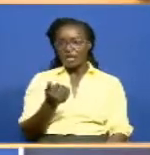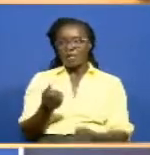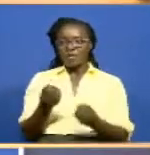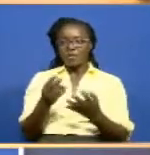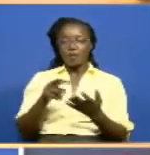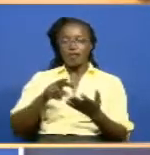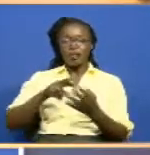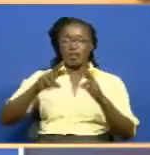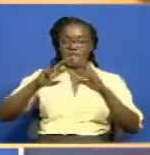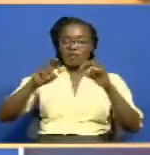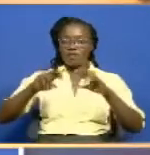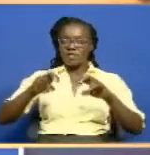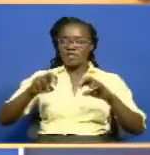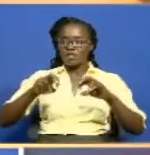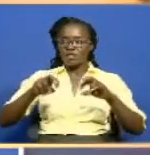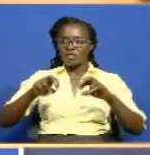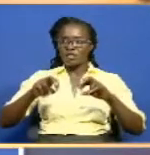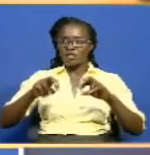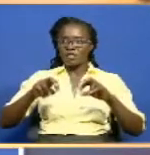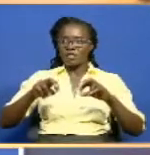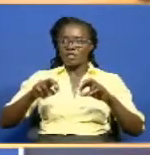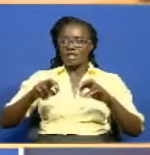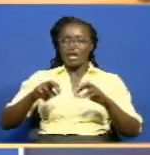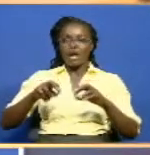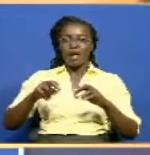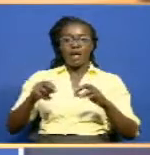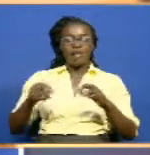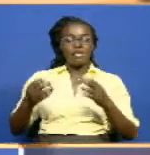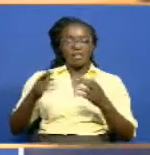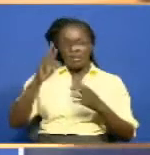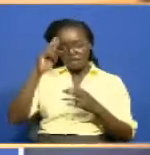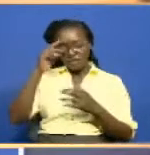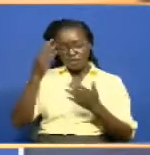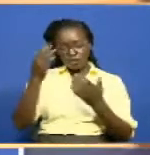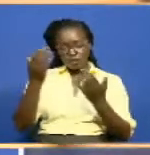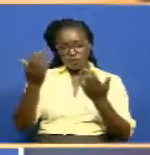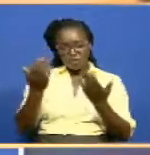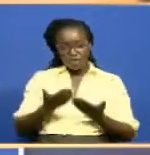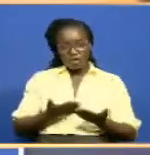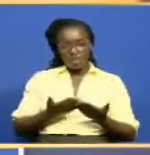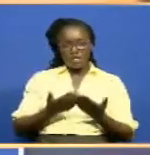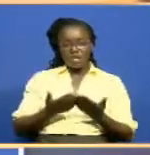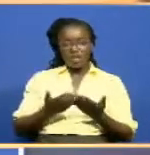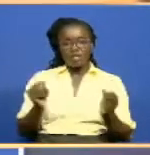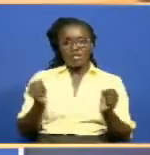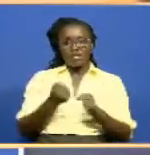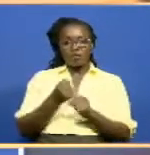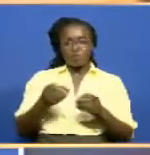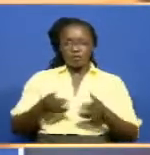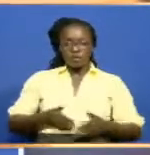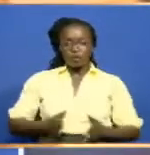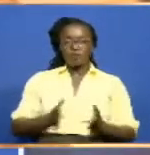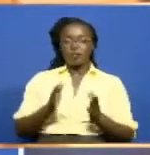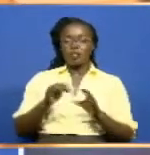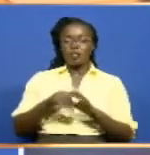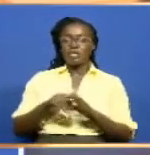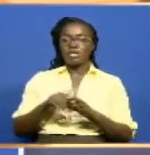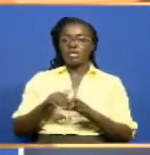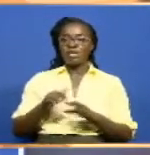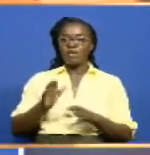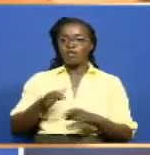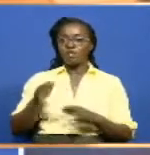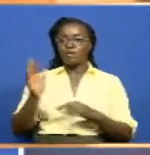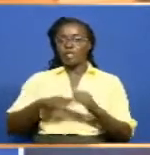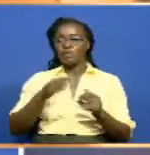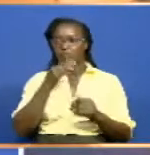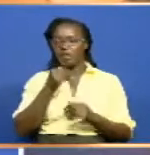to be done on the female, and there are many causes that will cause infertility in the female than in the male. Yes. Why do you think men